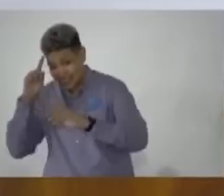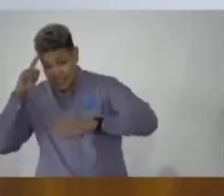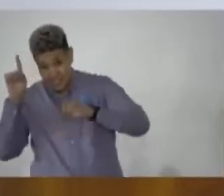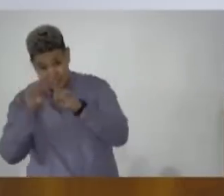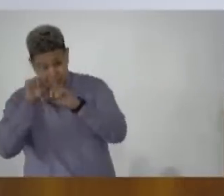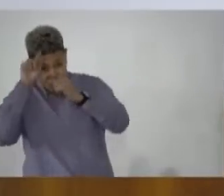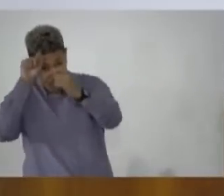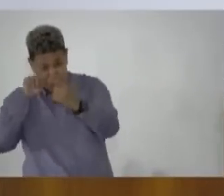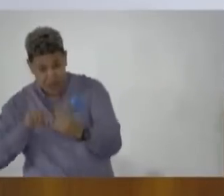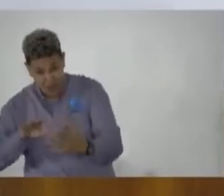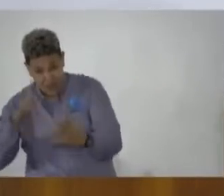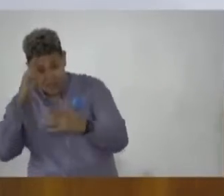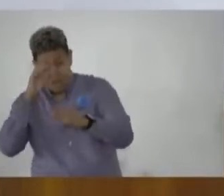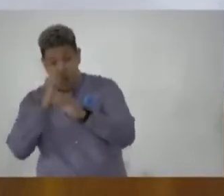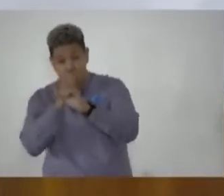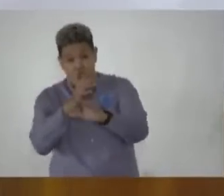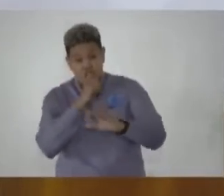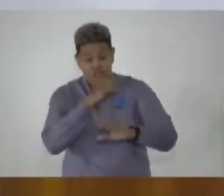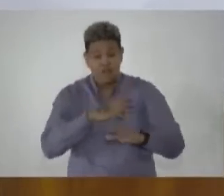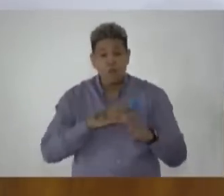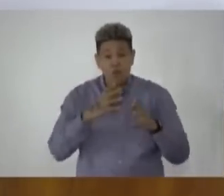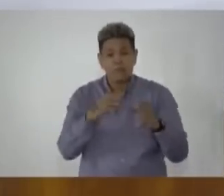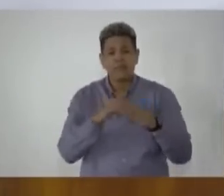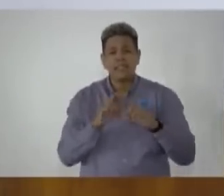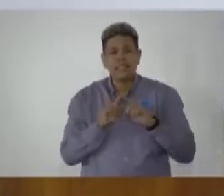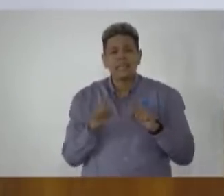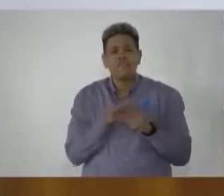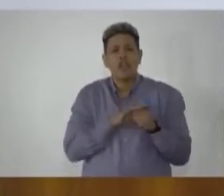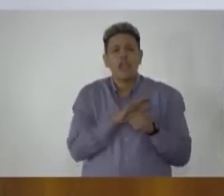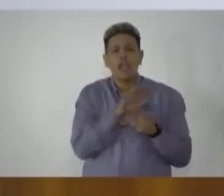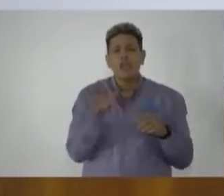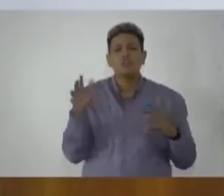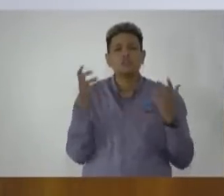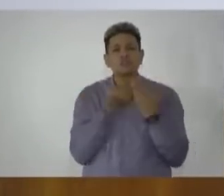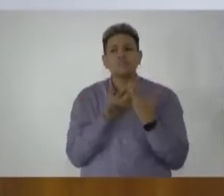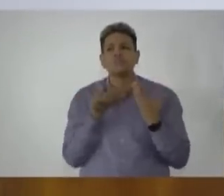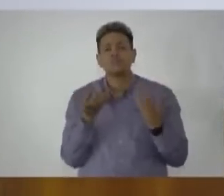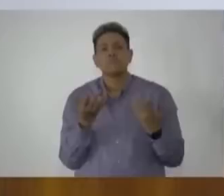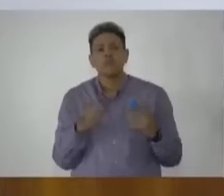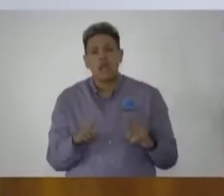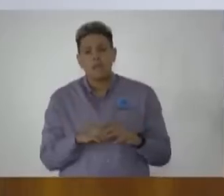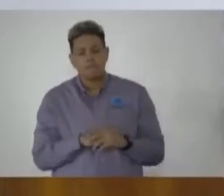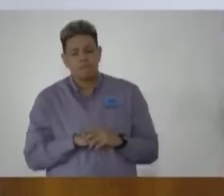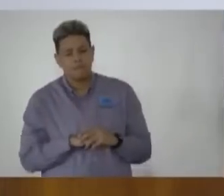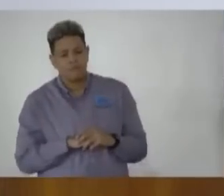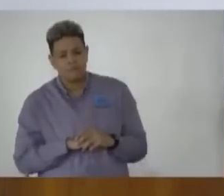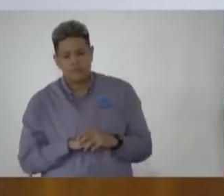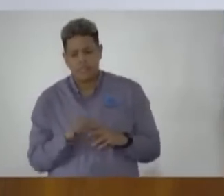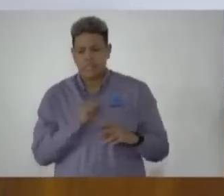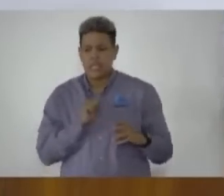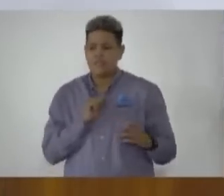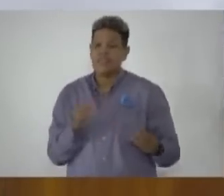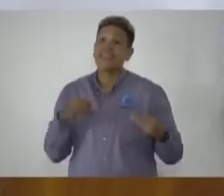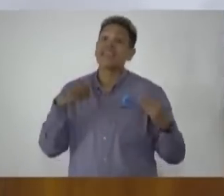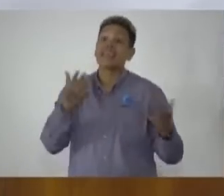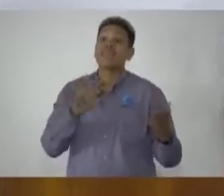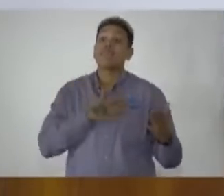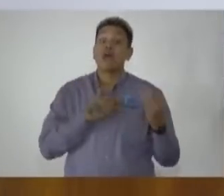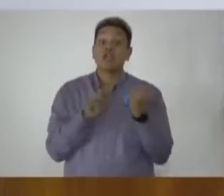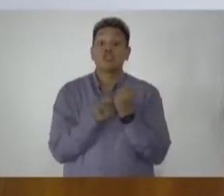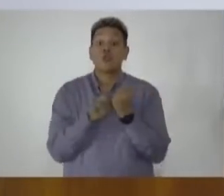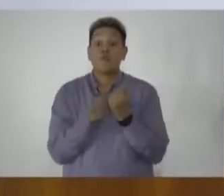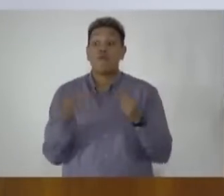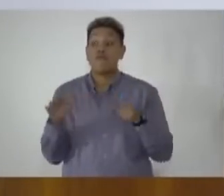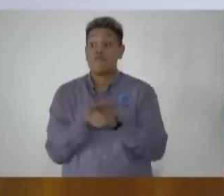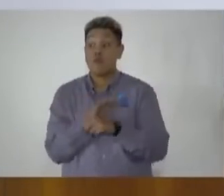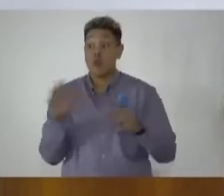solidarity for the cause of women in different areas. I therefore give my support